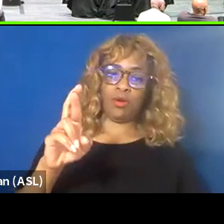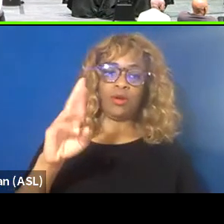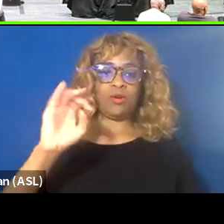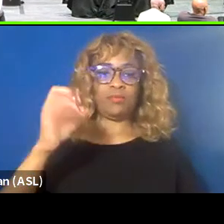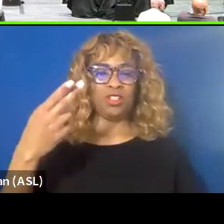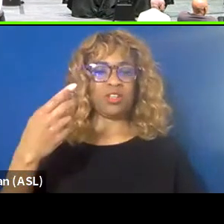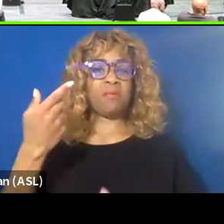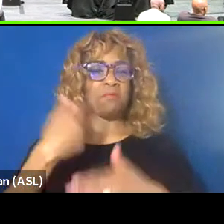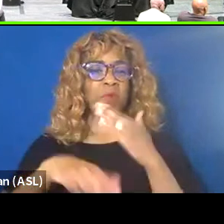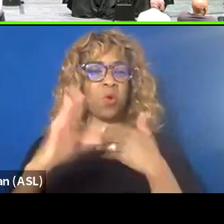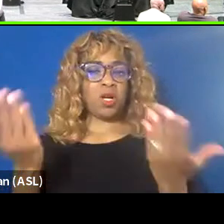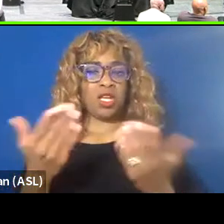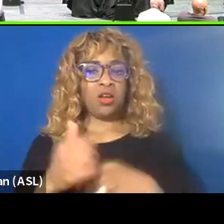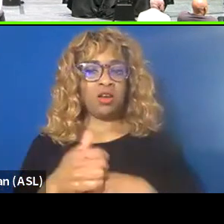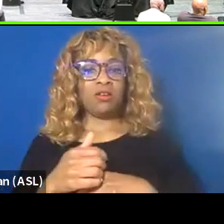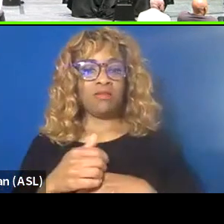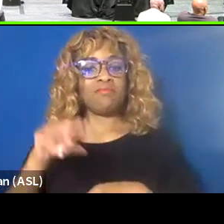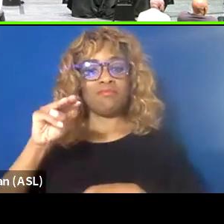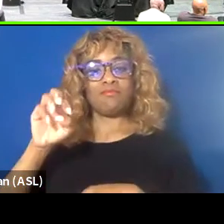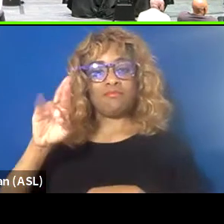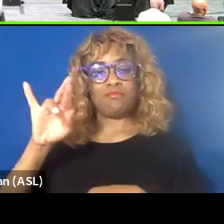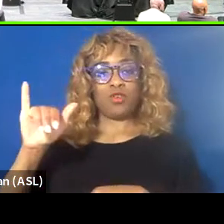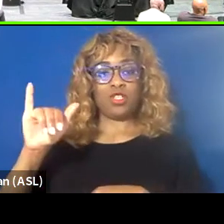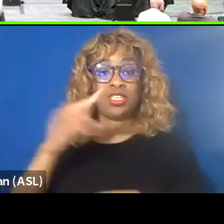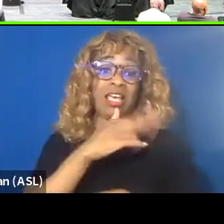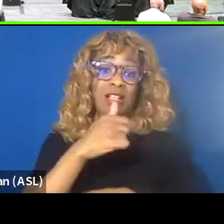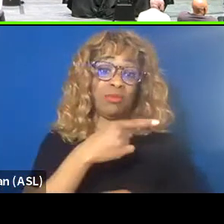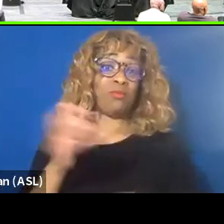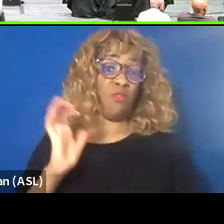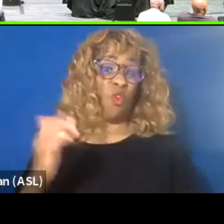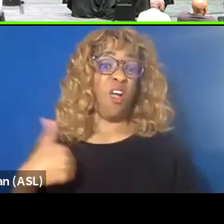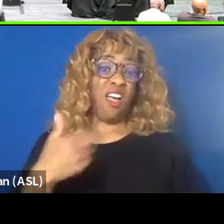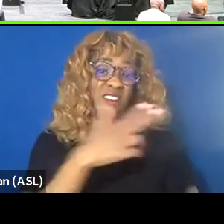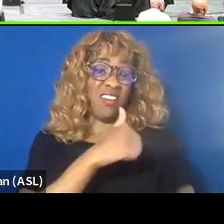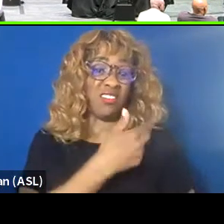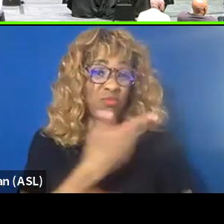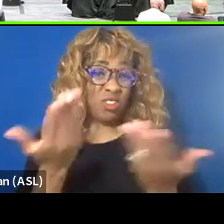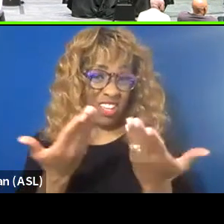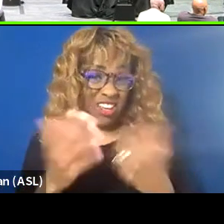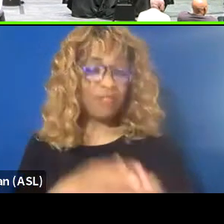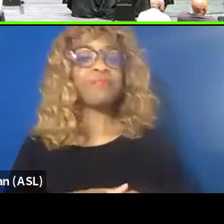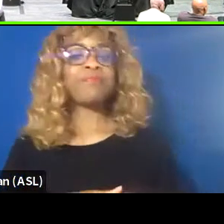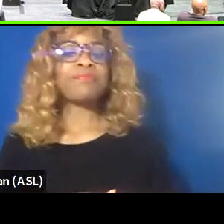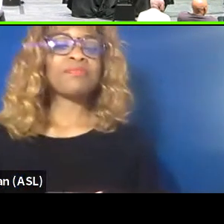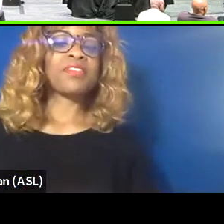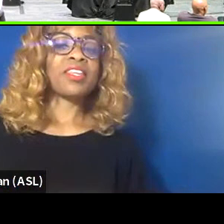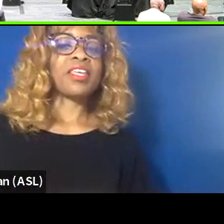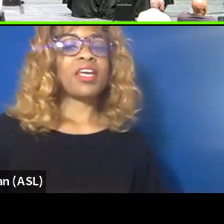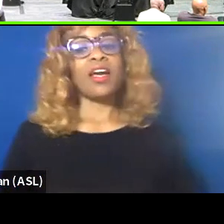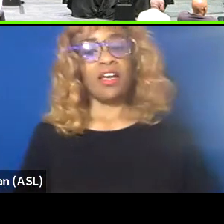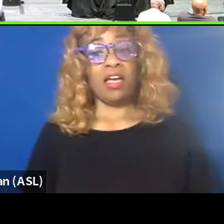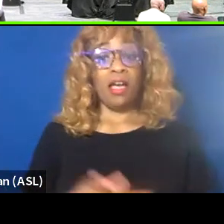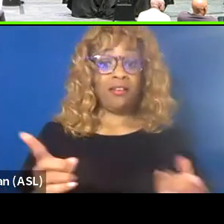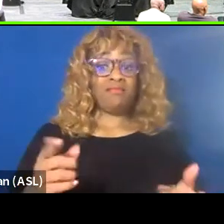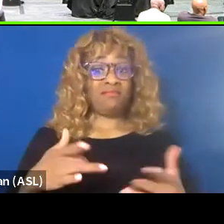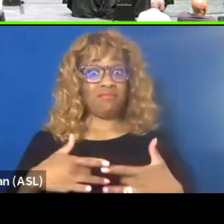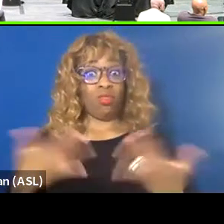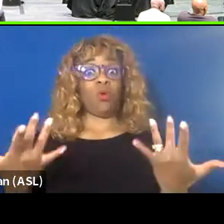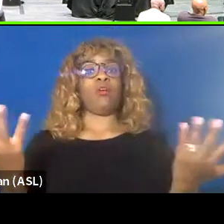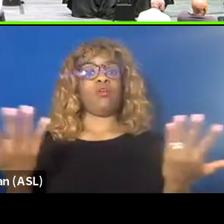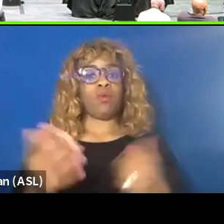Harbor at Mercy Hospital when we had a hospital in Benton Harbor. And as such a delight, I found a